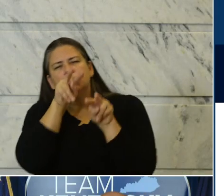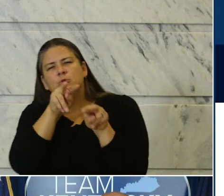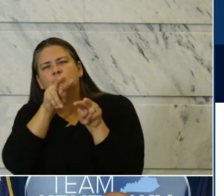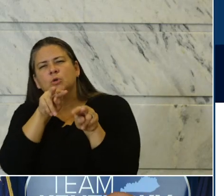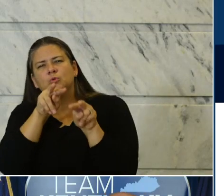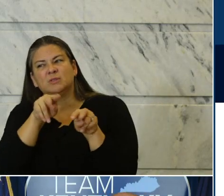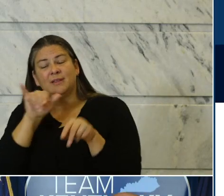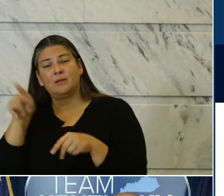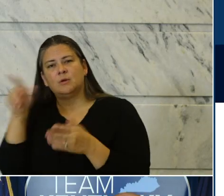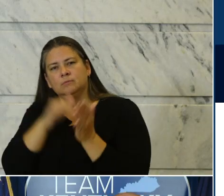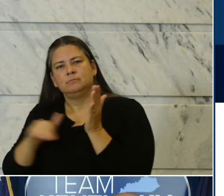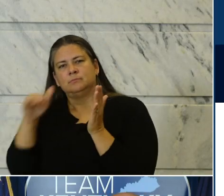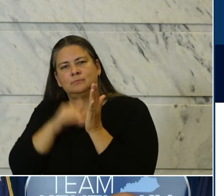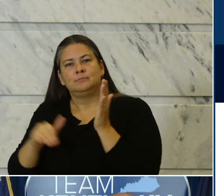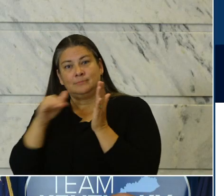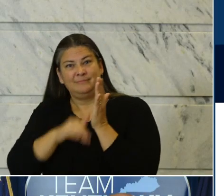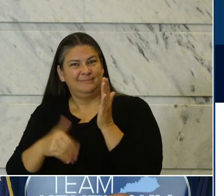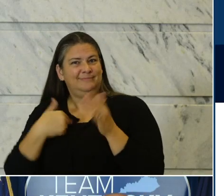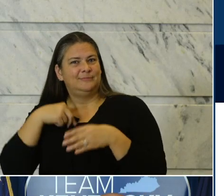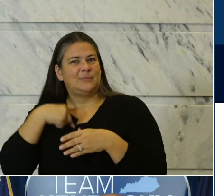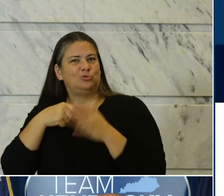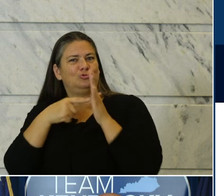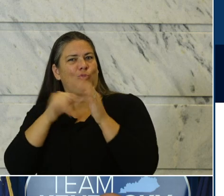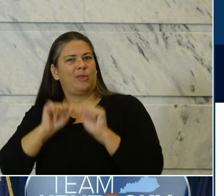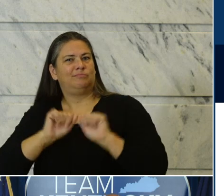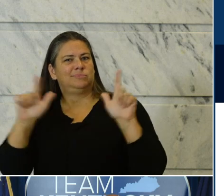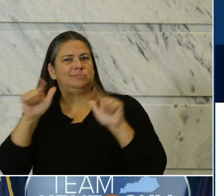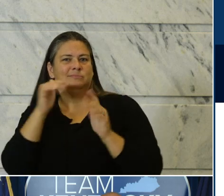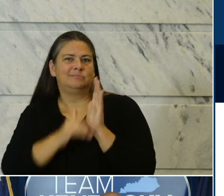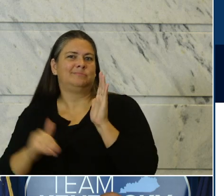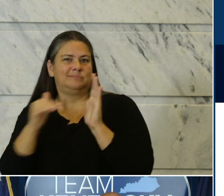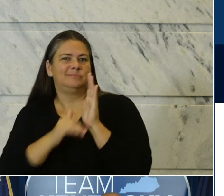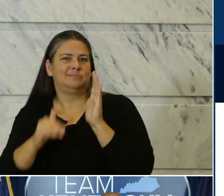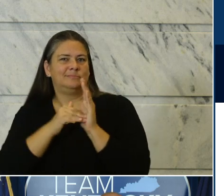and over. This is from the